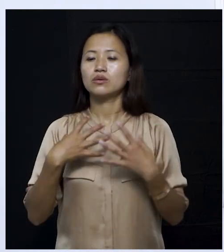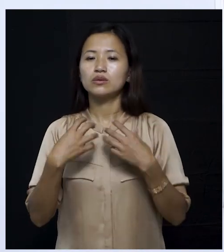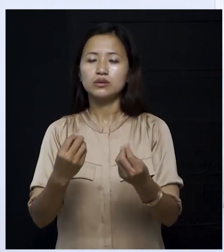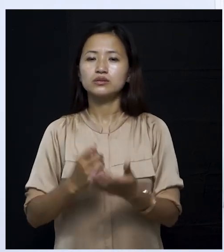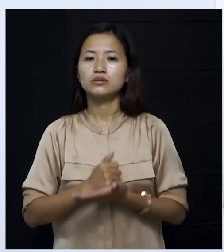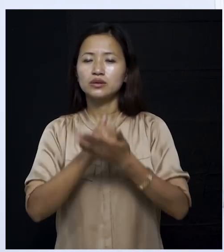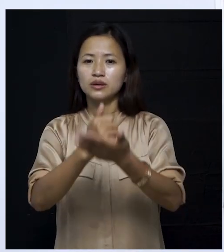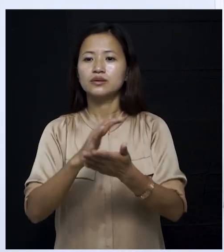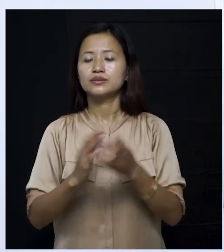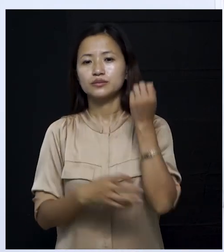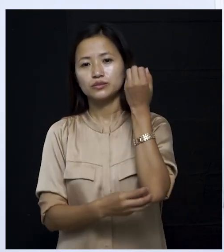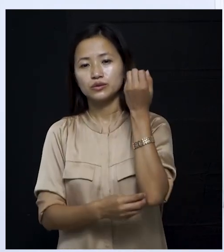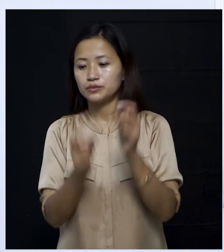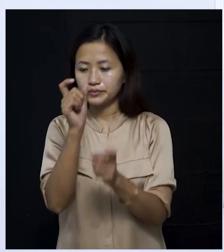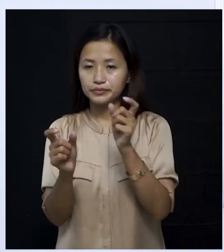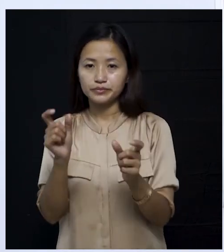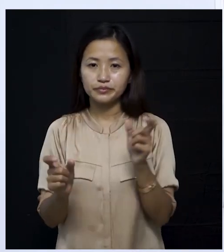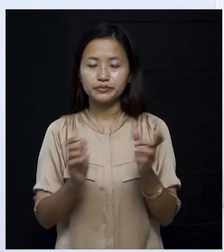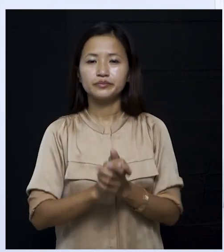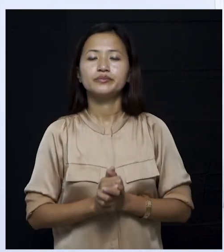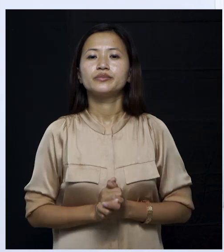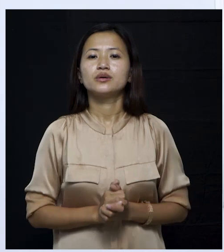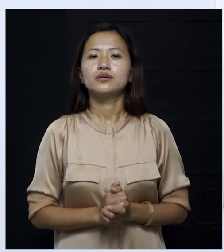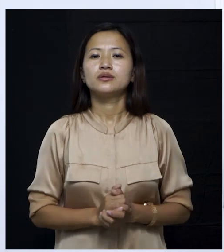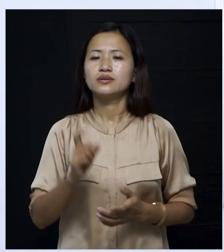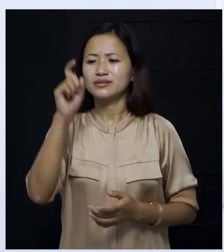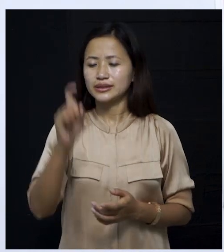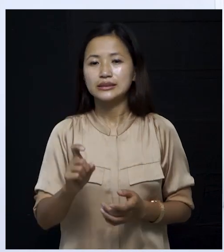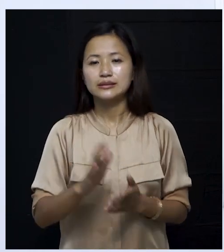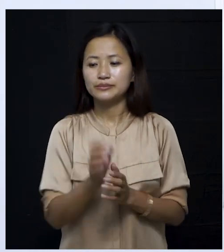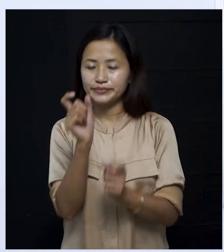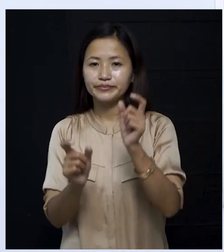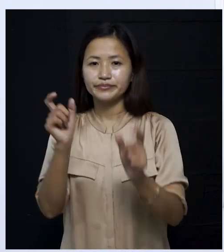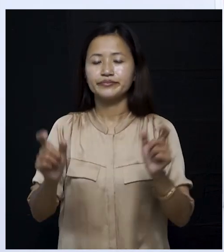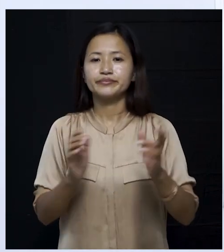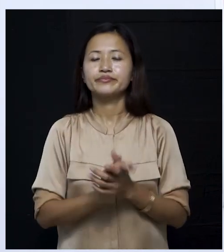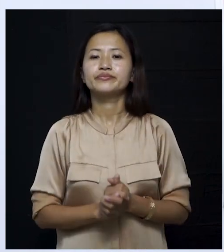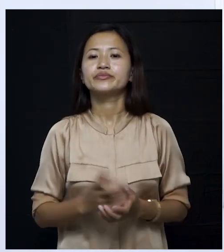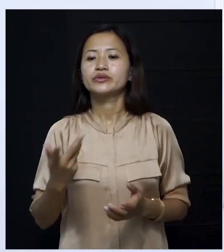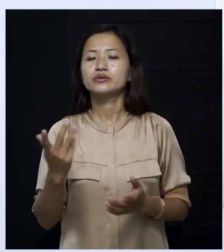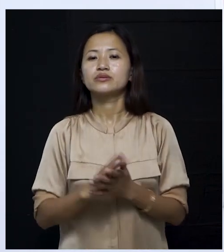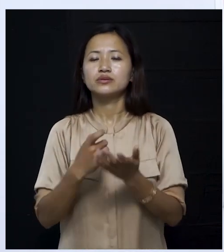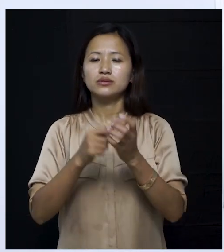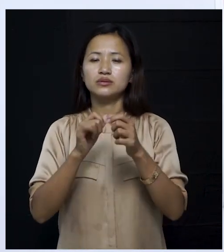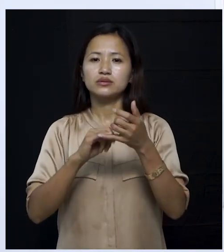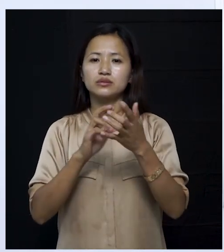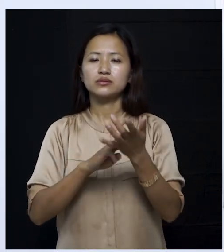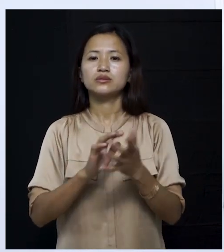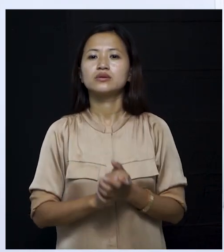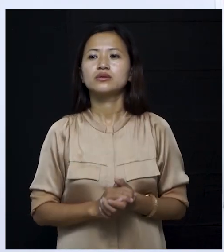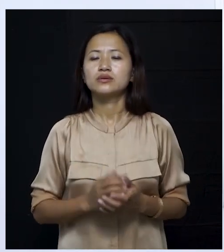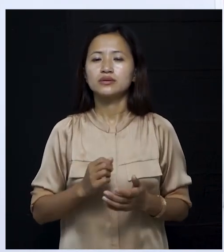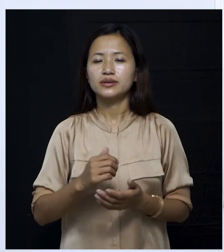want to help out the poor people. Okay, they want to help out the needy people, and that is the reason why this system, that is